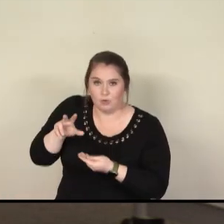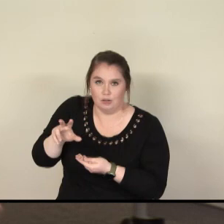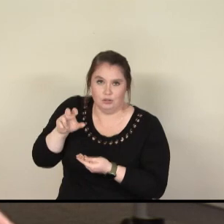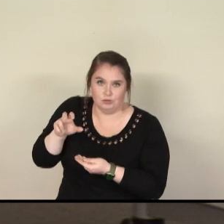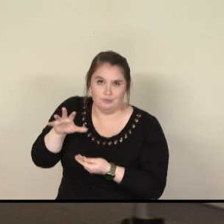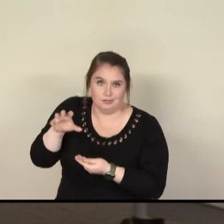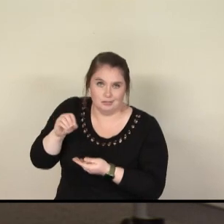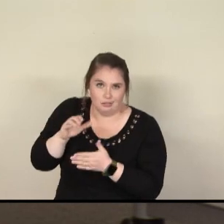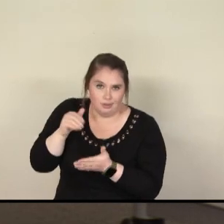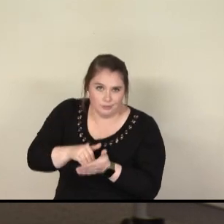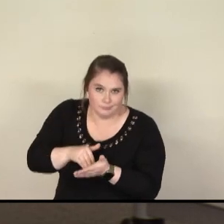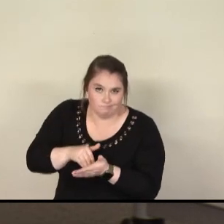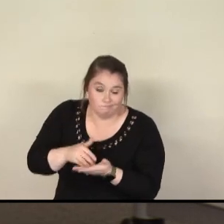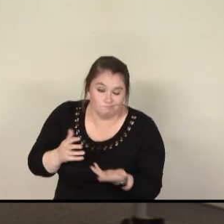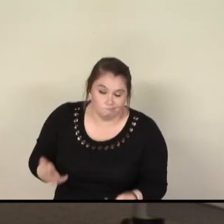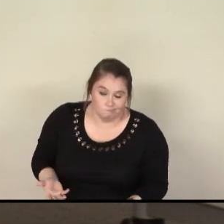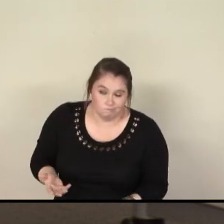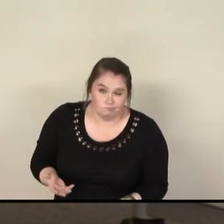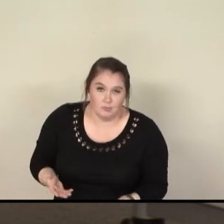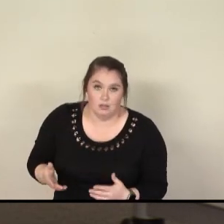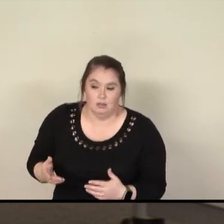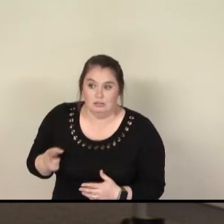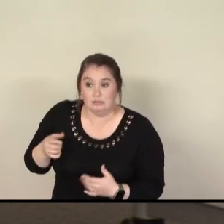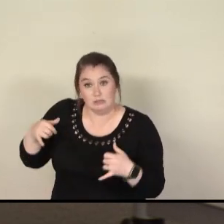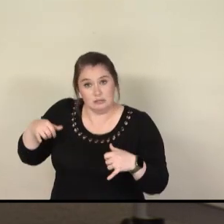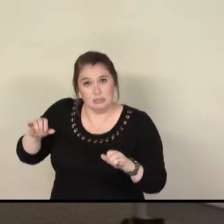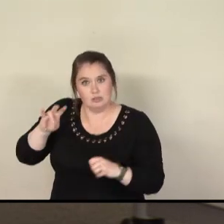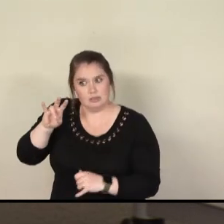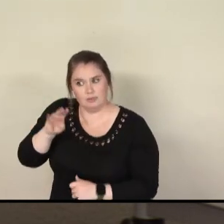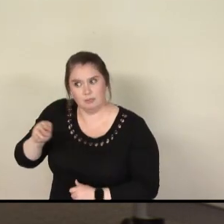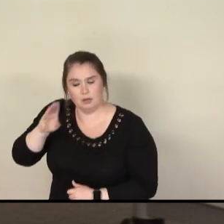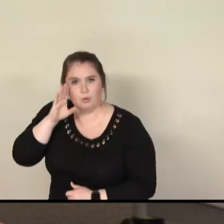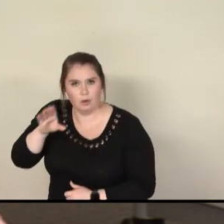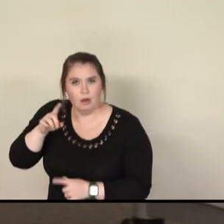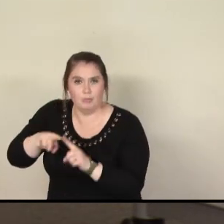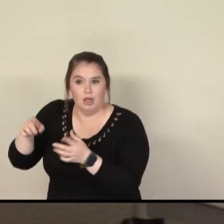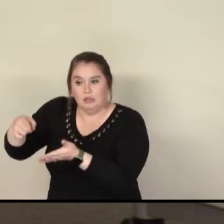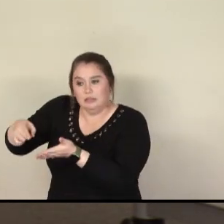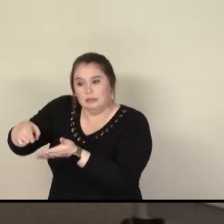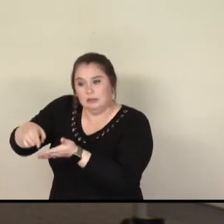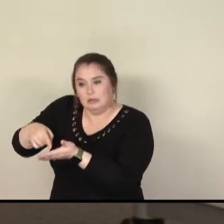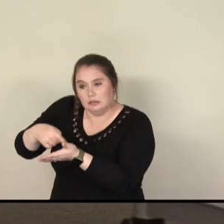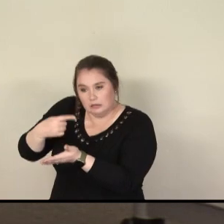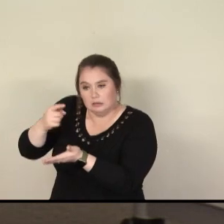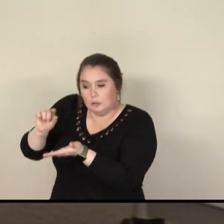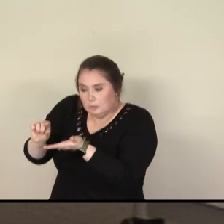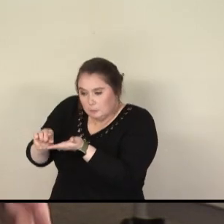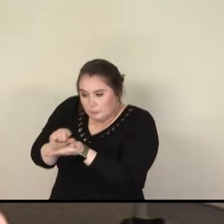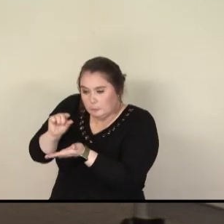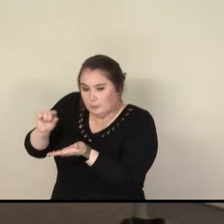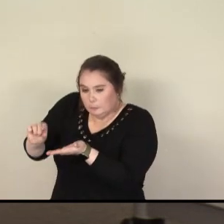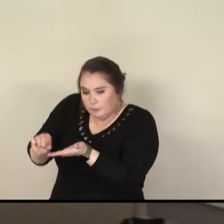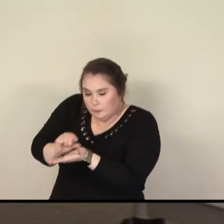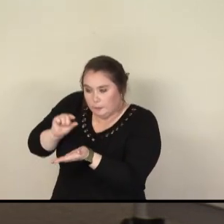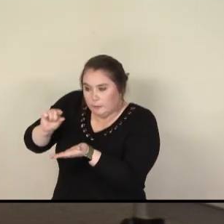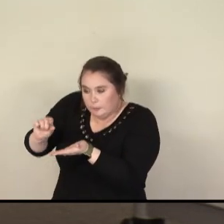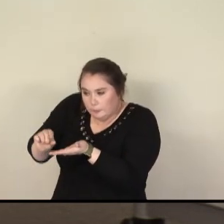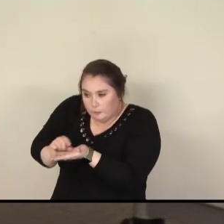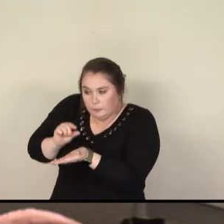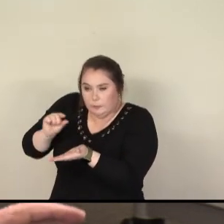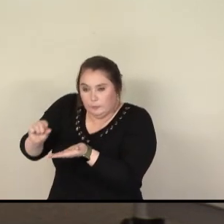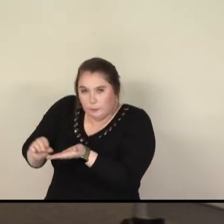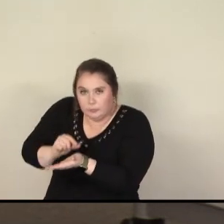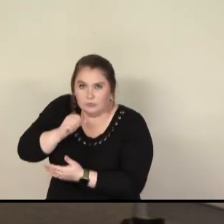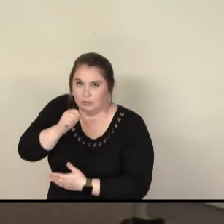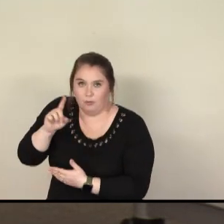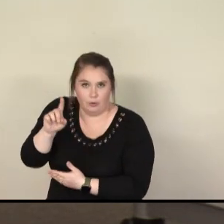but it's on a much slower payment schedule, I think, than any of us had actually thought. So this year, it looks like our revenue there is